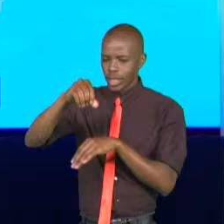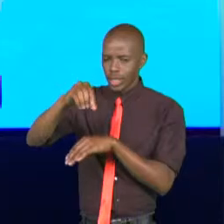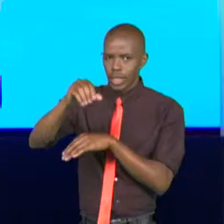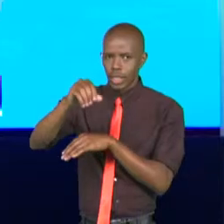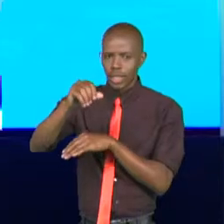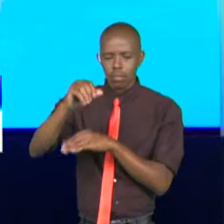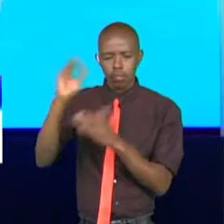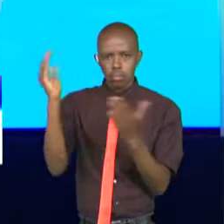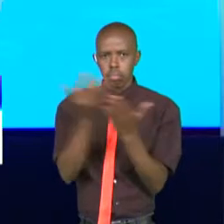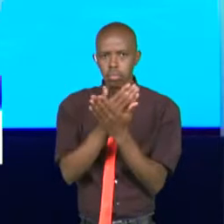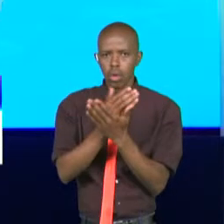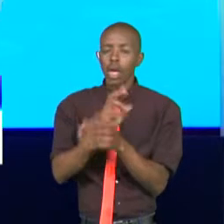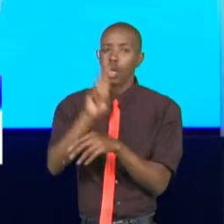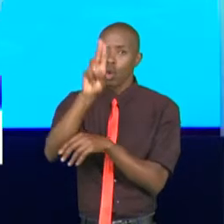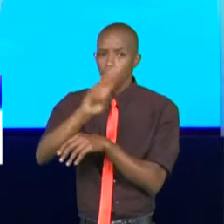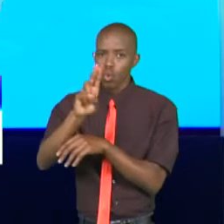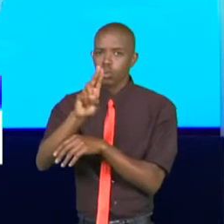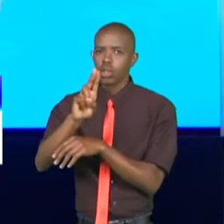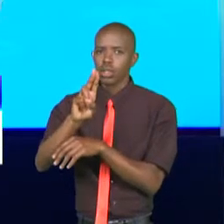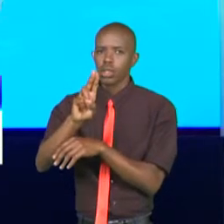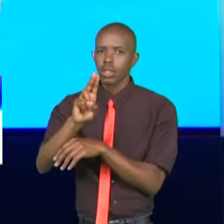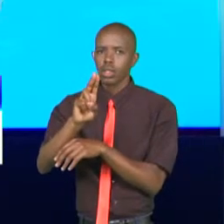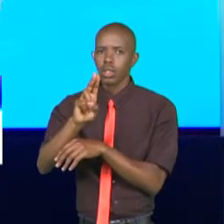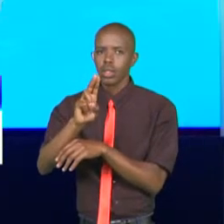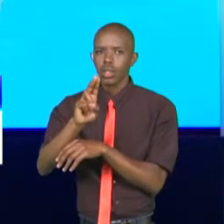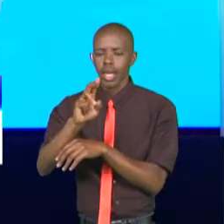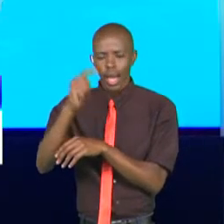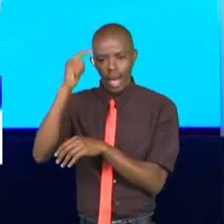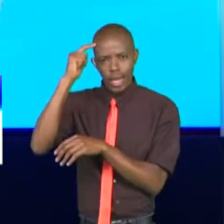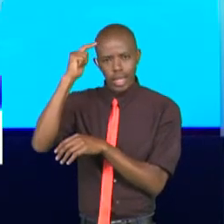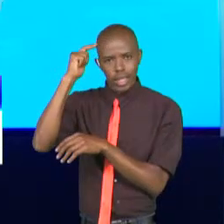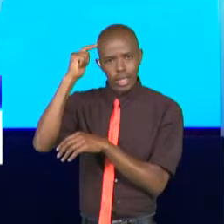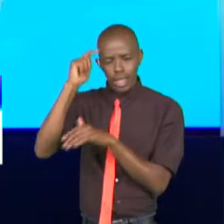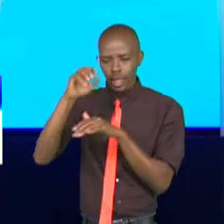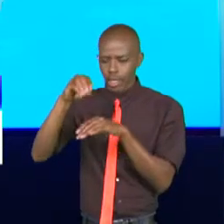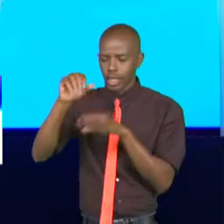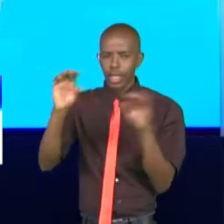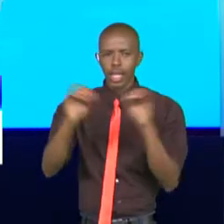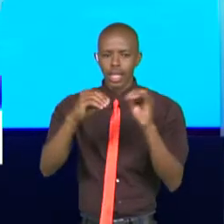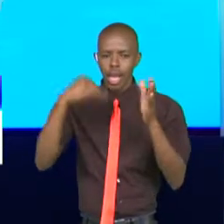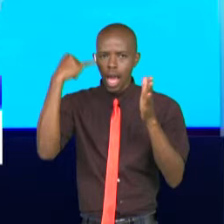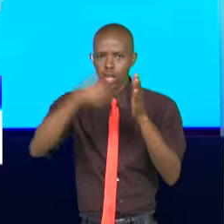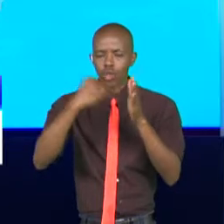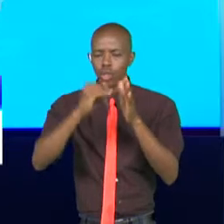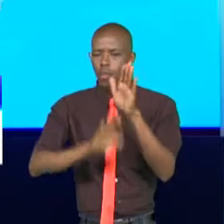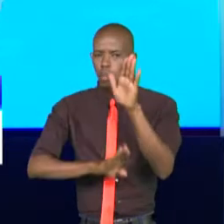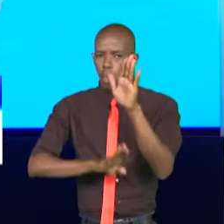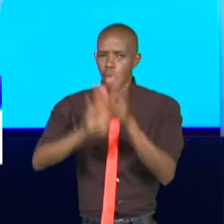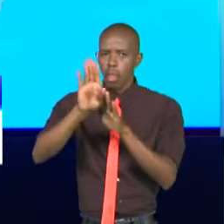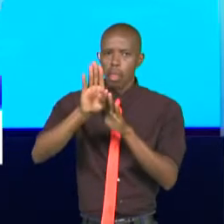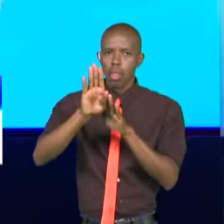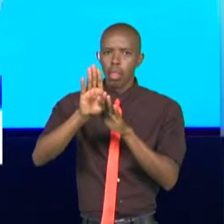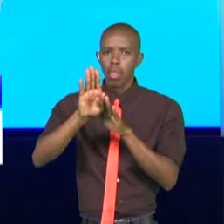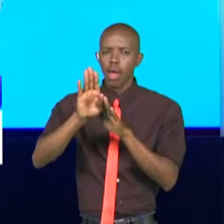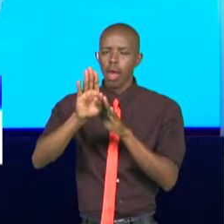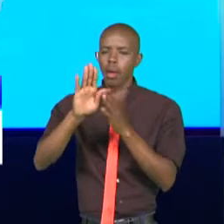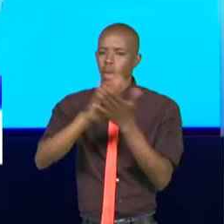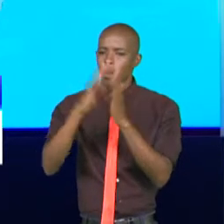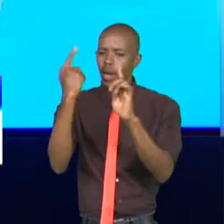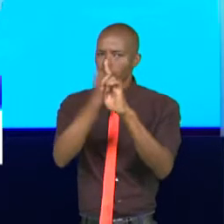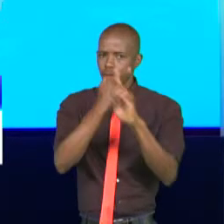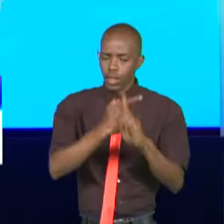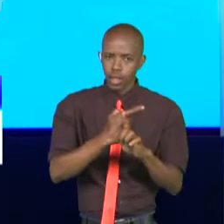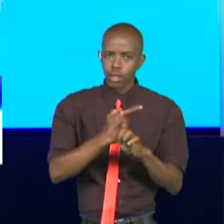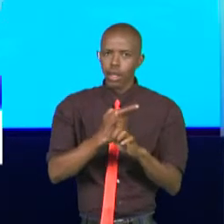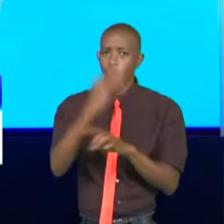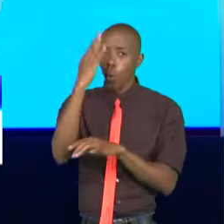to become consumers of non-renewable seeds sold by industries which are increasingly monopolizing the seed supply. These are